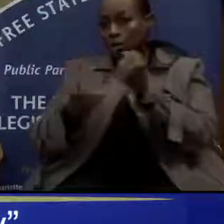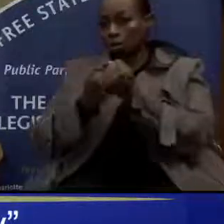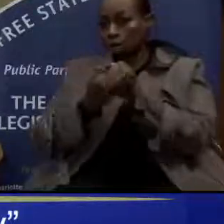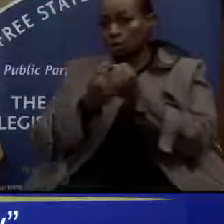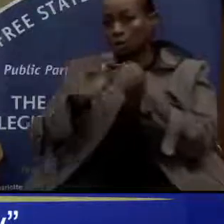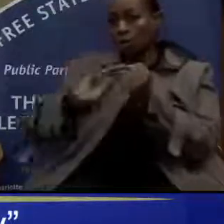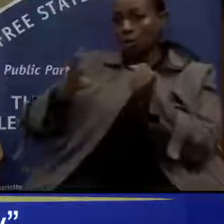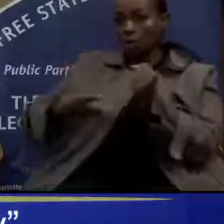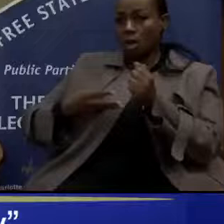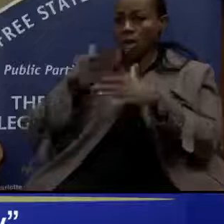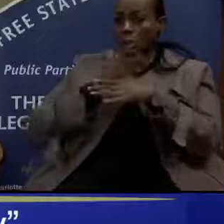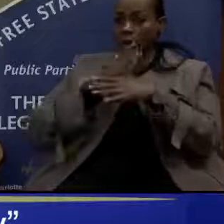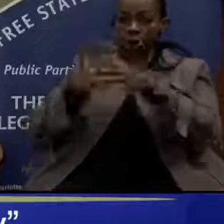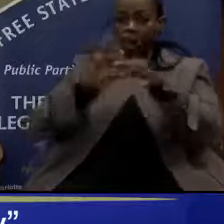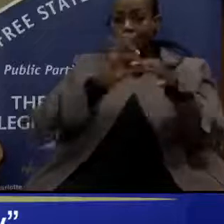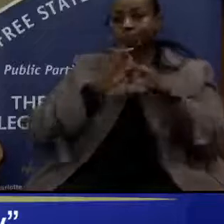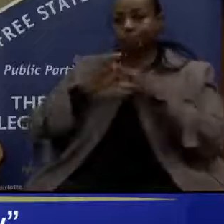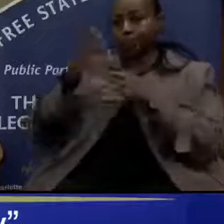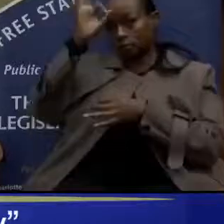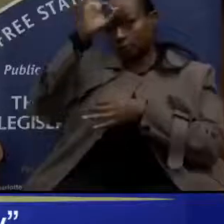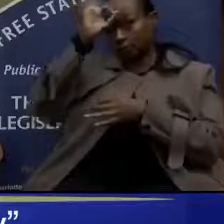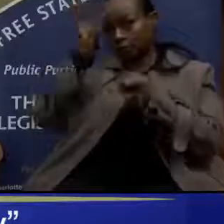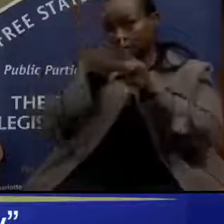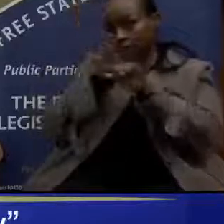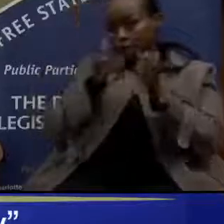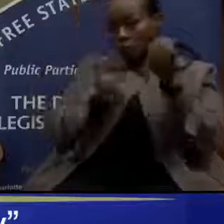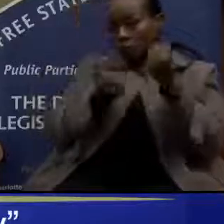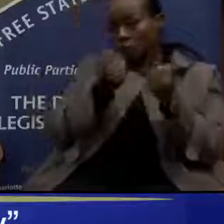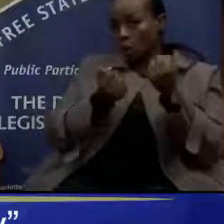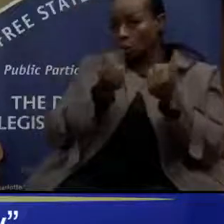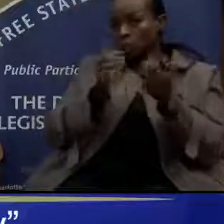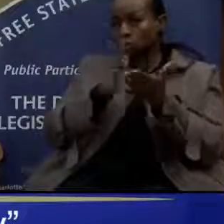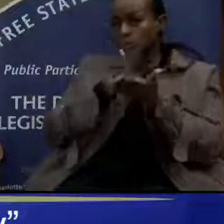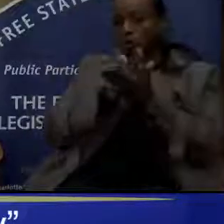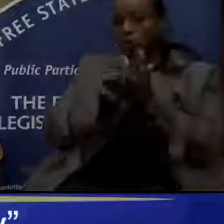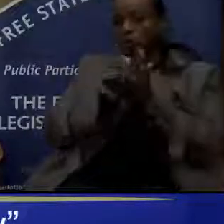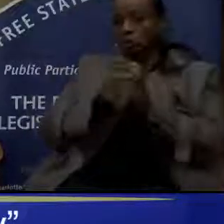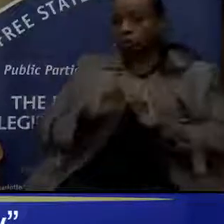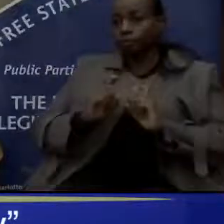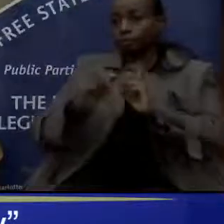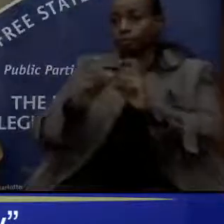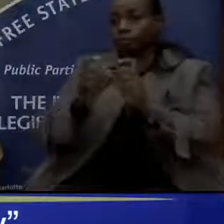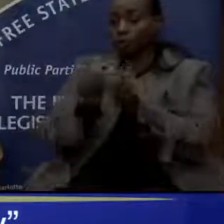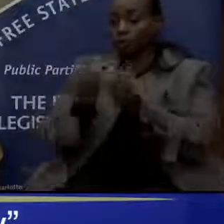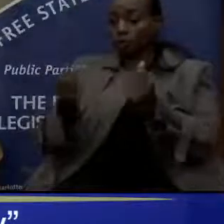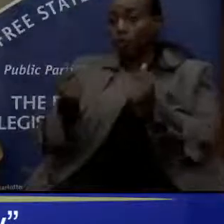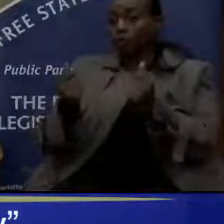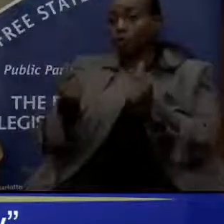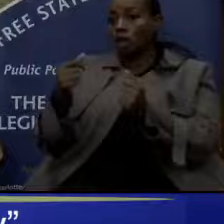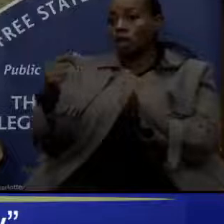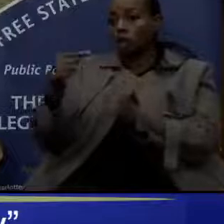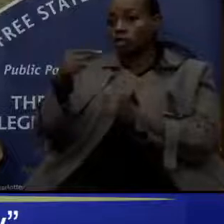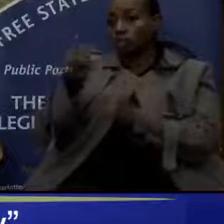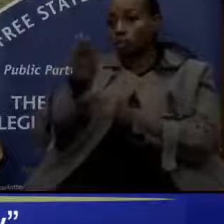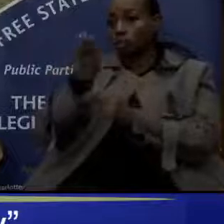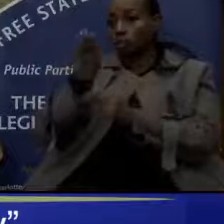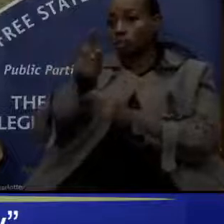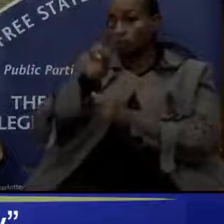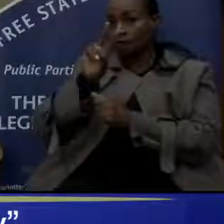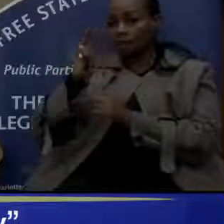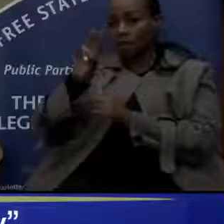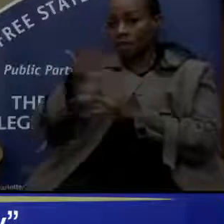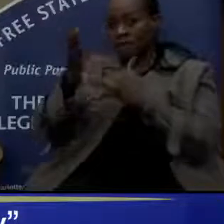the police and the judiciary to fast-track the resolution of gender-based